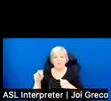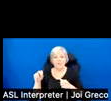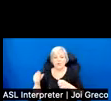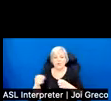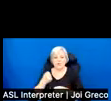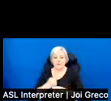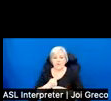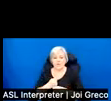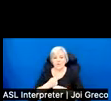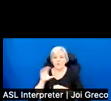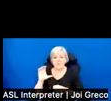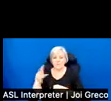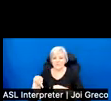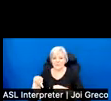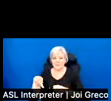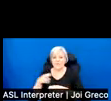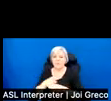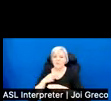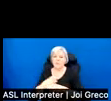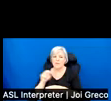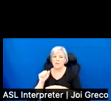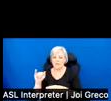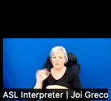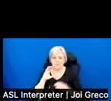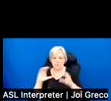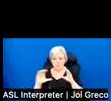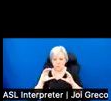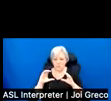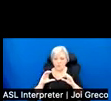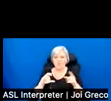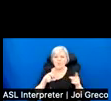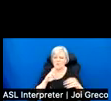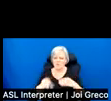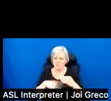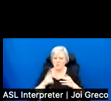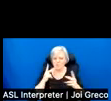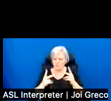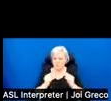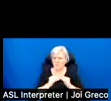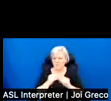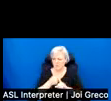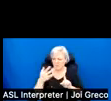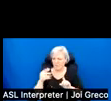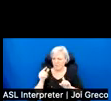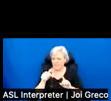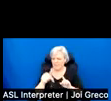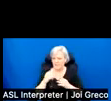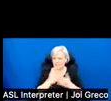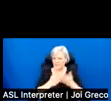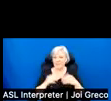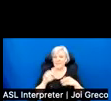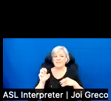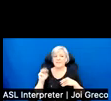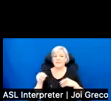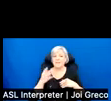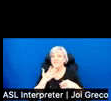uses AAC to communicate, and Beata is going to be talking about AAC a lot more in her section. So Sam's favorite leisure